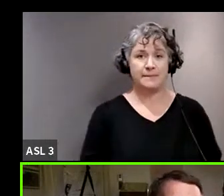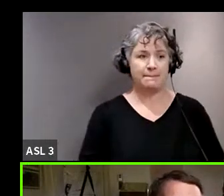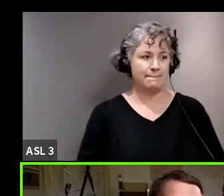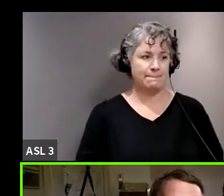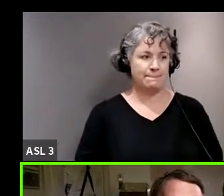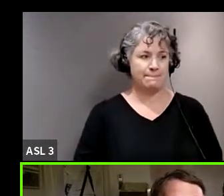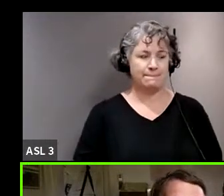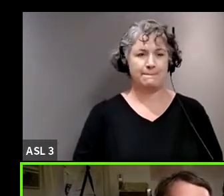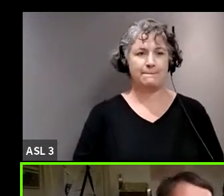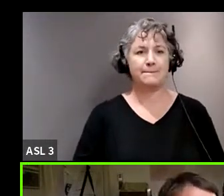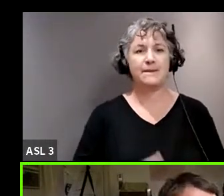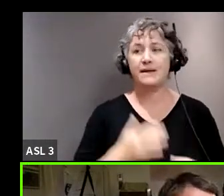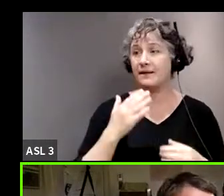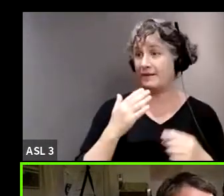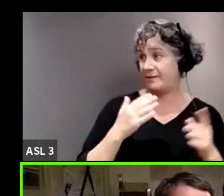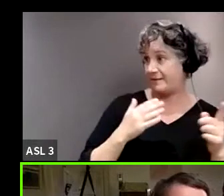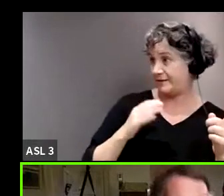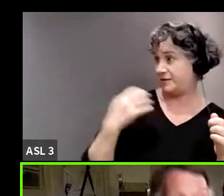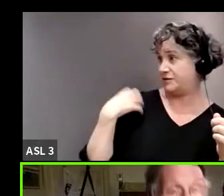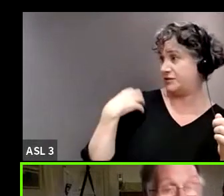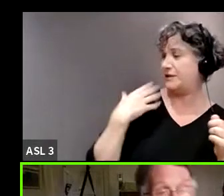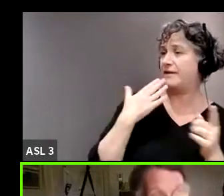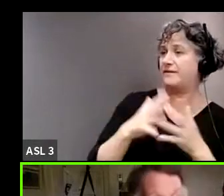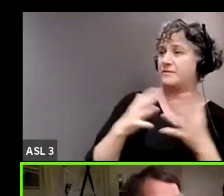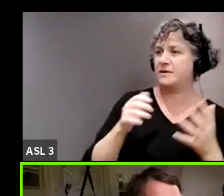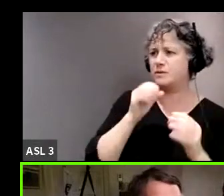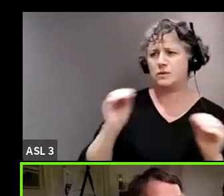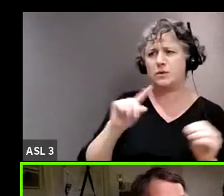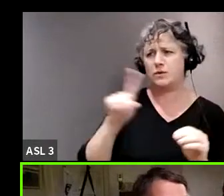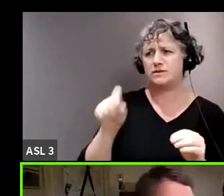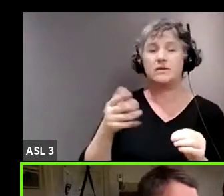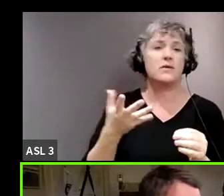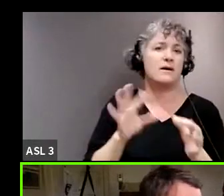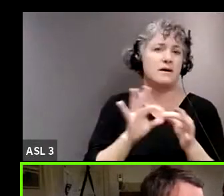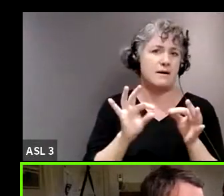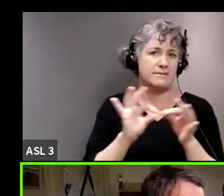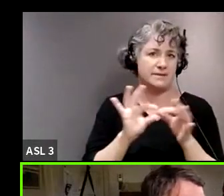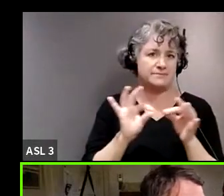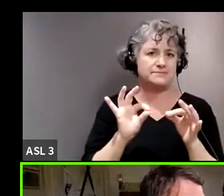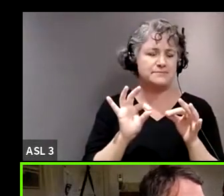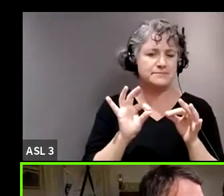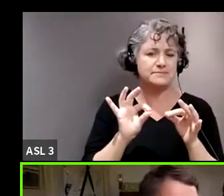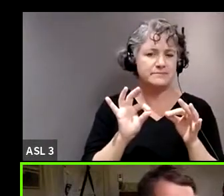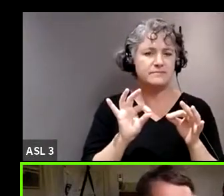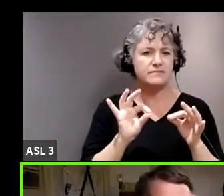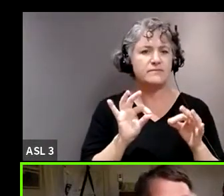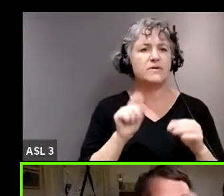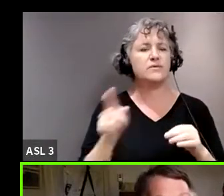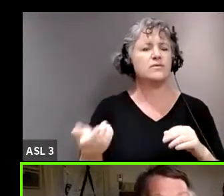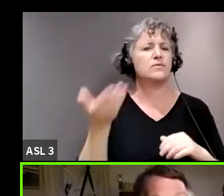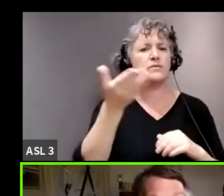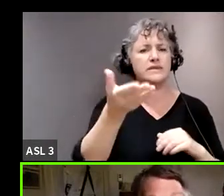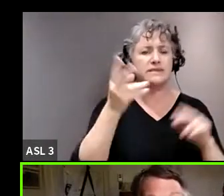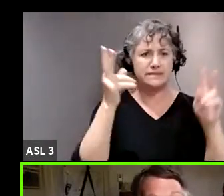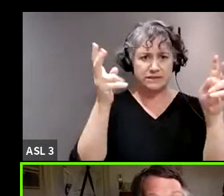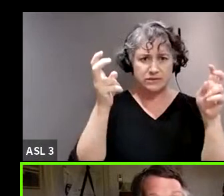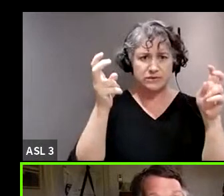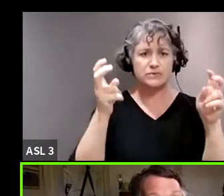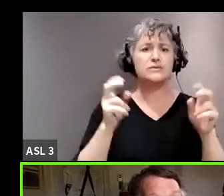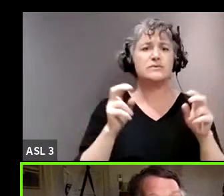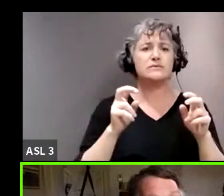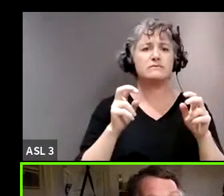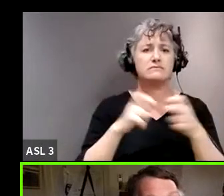thank you very much julia i i don't have a question for you but i did want to make a comment you you had raised the issue of adequate effect of